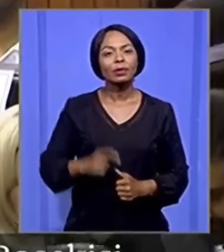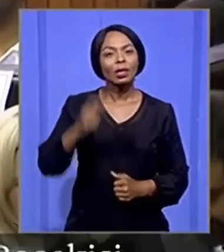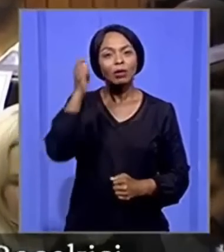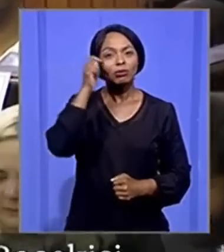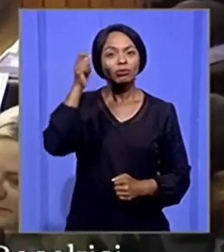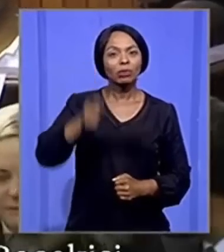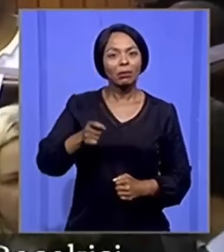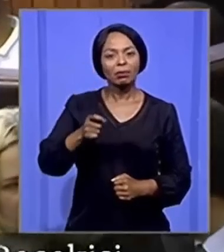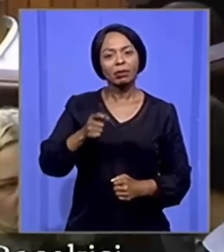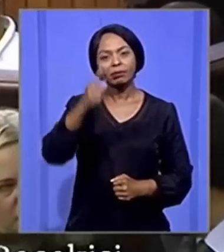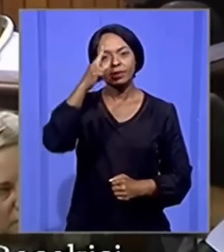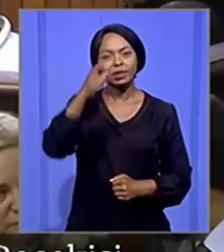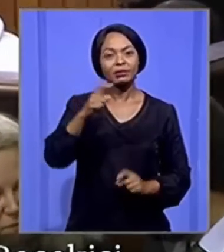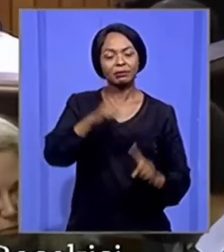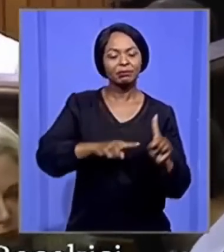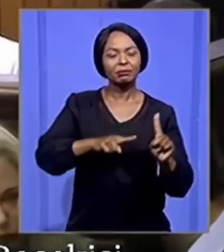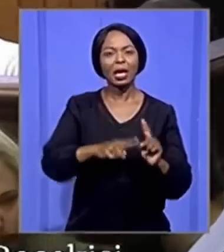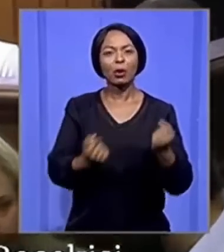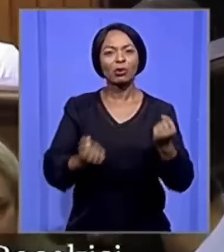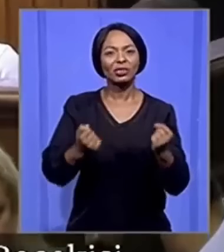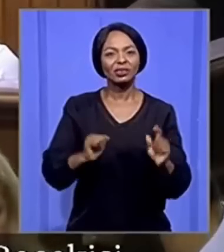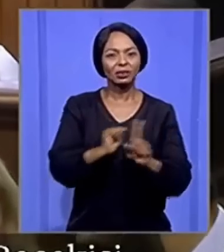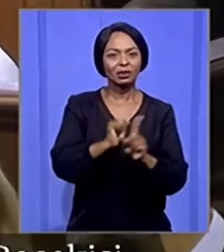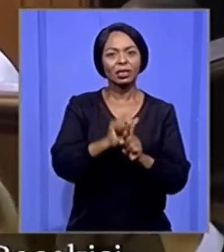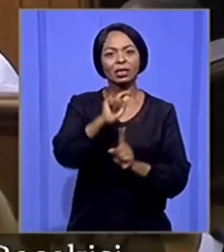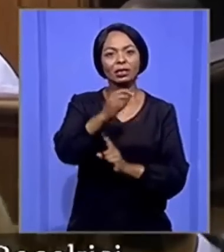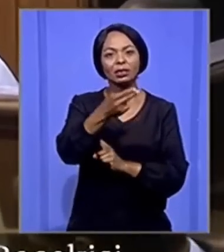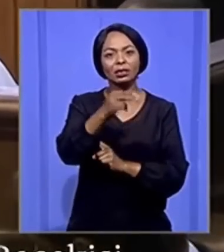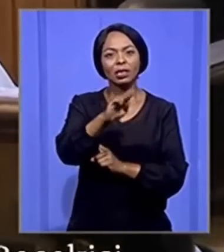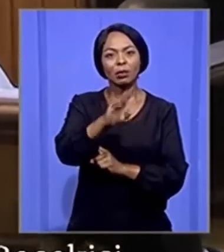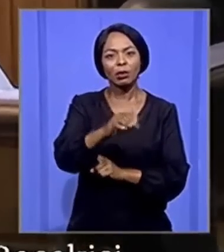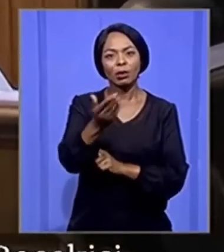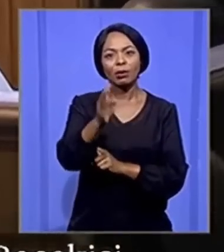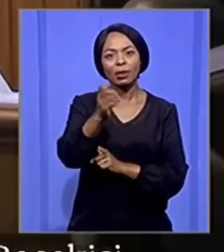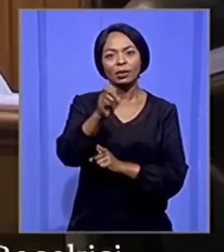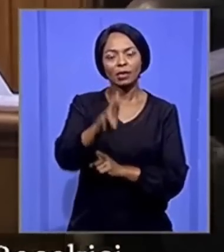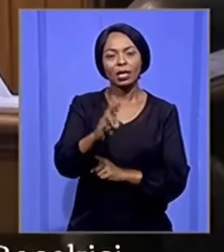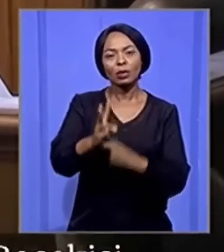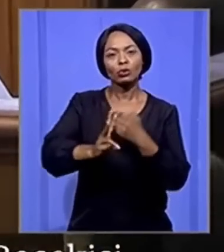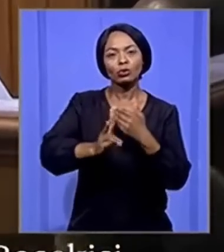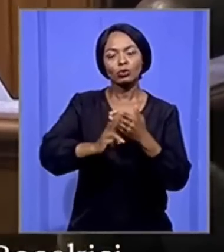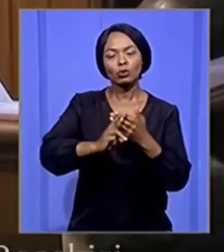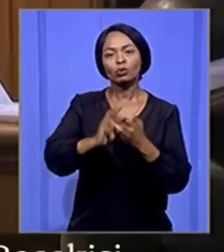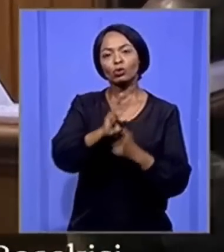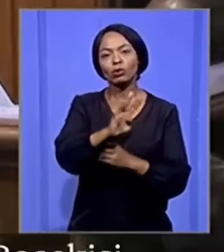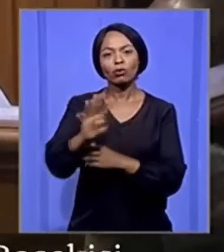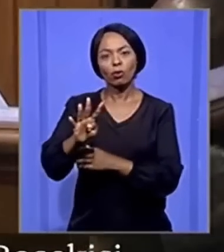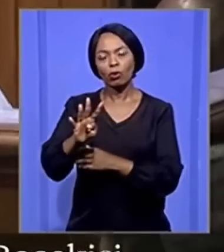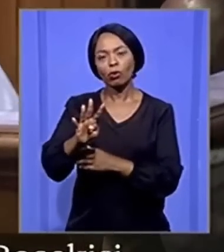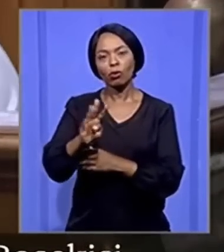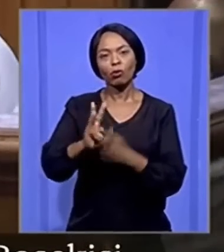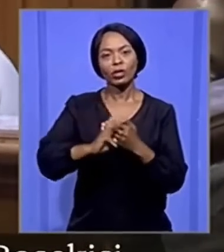Bosekisi bo dumela fa tsheko ya ga Thabo Bester e tlile go tsaya dibeke di le 24.